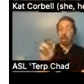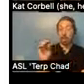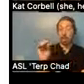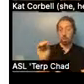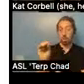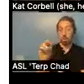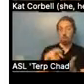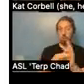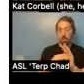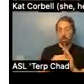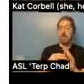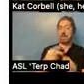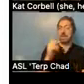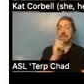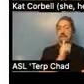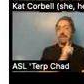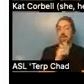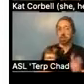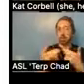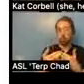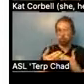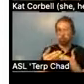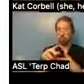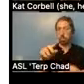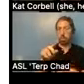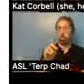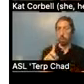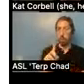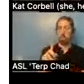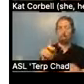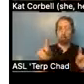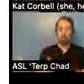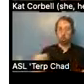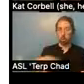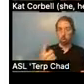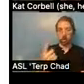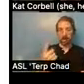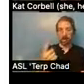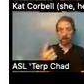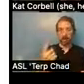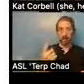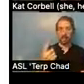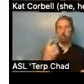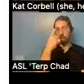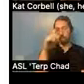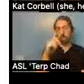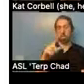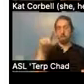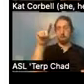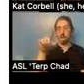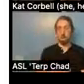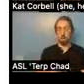the few low cost housing options for people of extremely low income. From